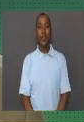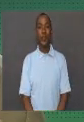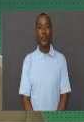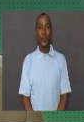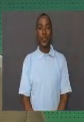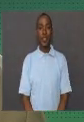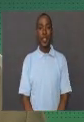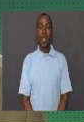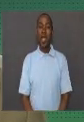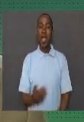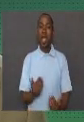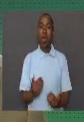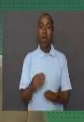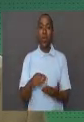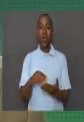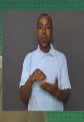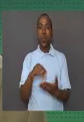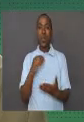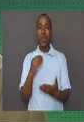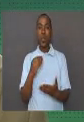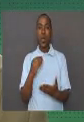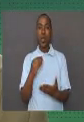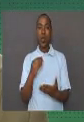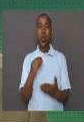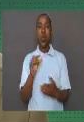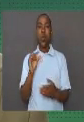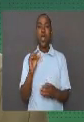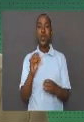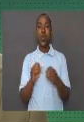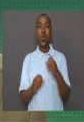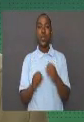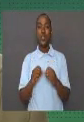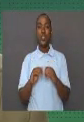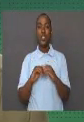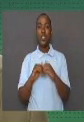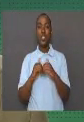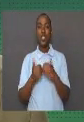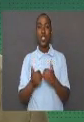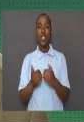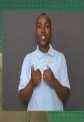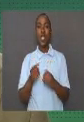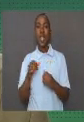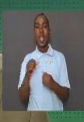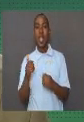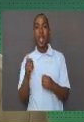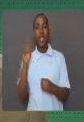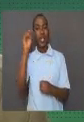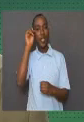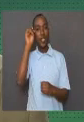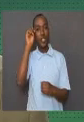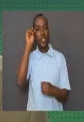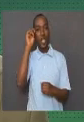We will learn how microorganisms function in another